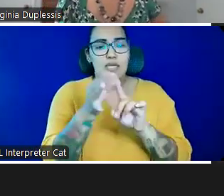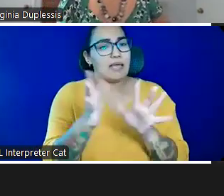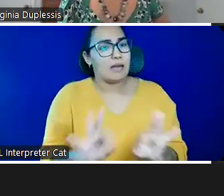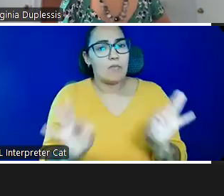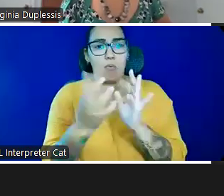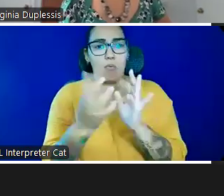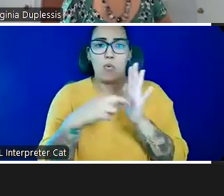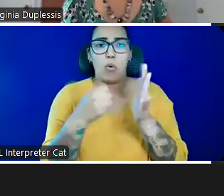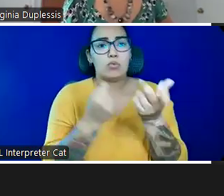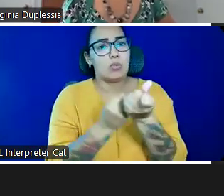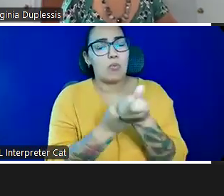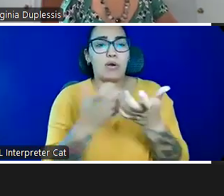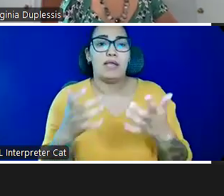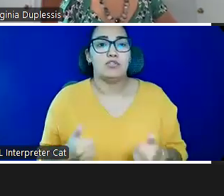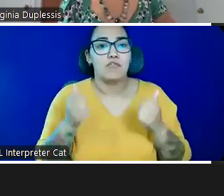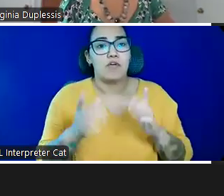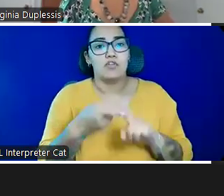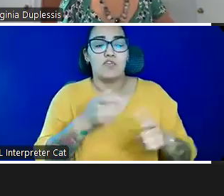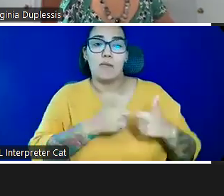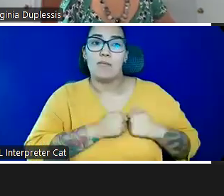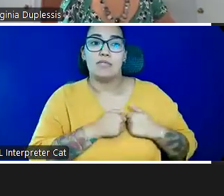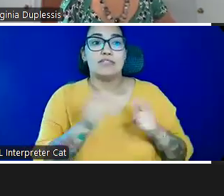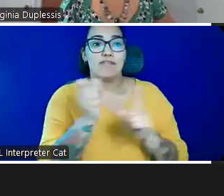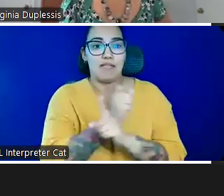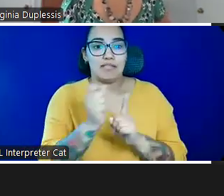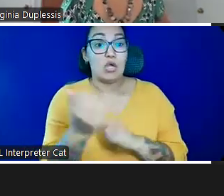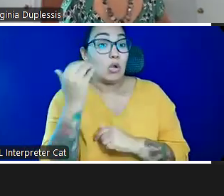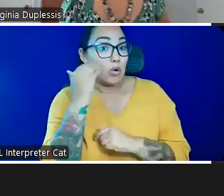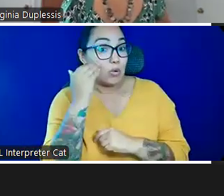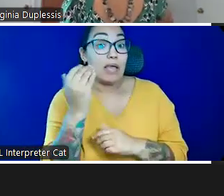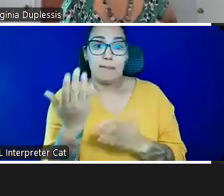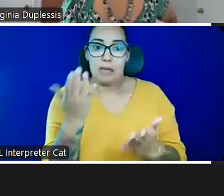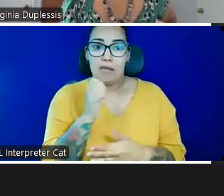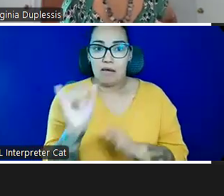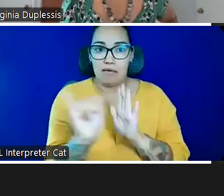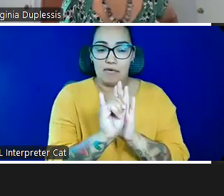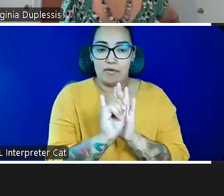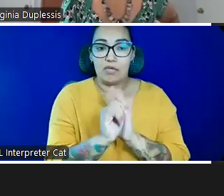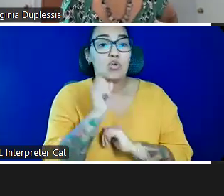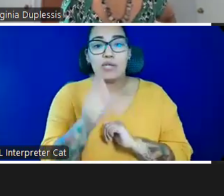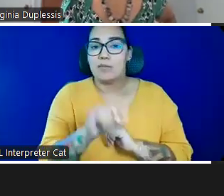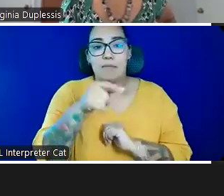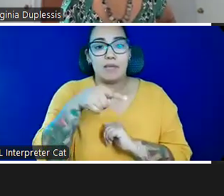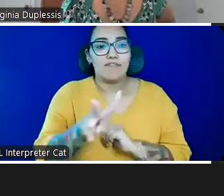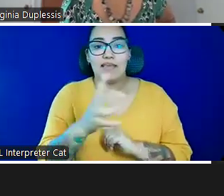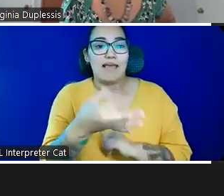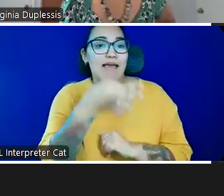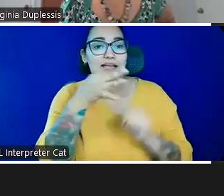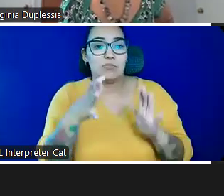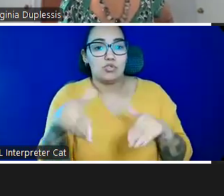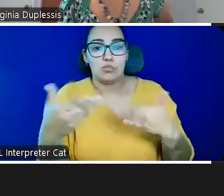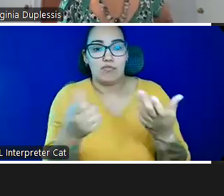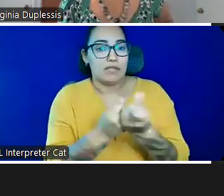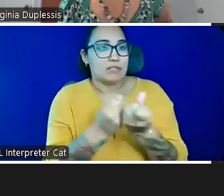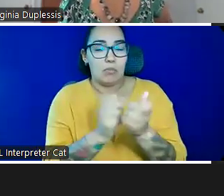supporting survivors of intimate partner violence, known and unidentified. You don't need to be an IPV expert to provide